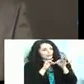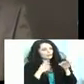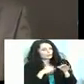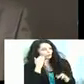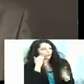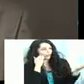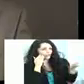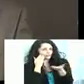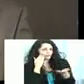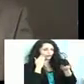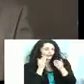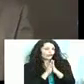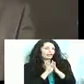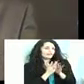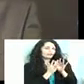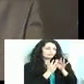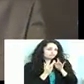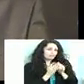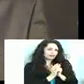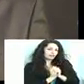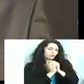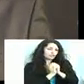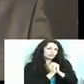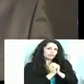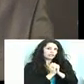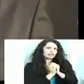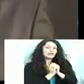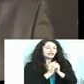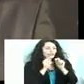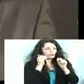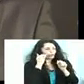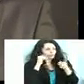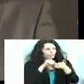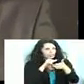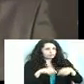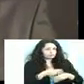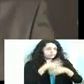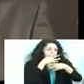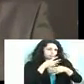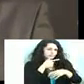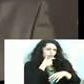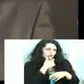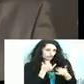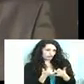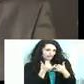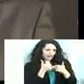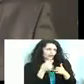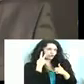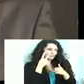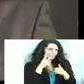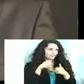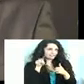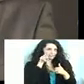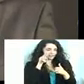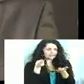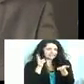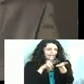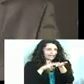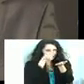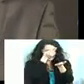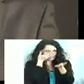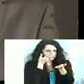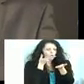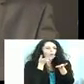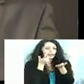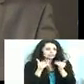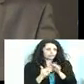And for those of you who are worshiping online, we also want to hear from you. On that page that you are watching right now, you'll be able to sign in and let us know that you